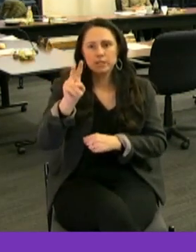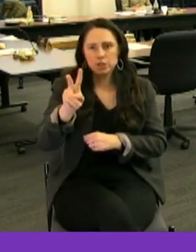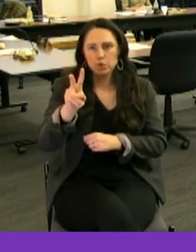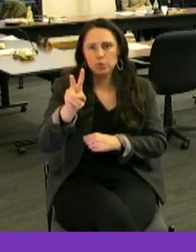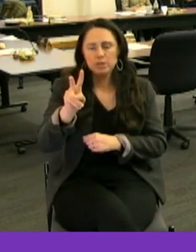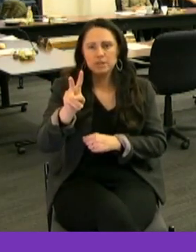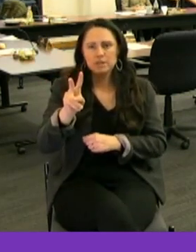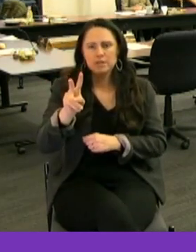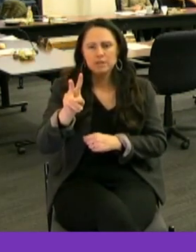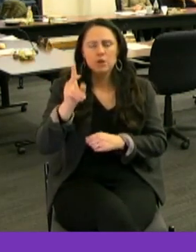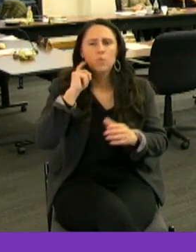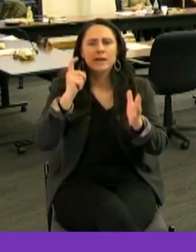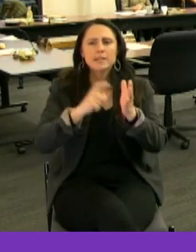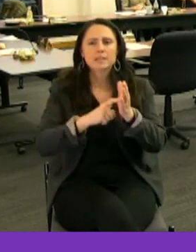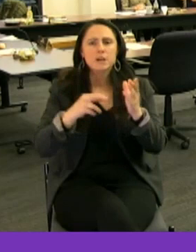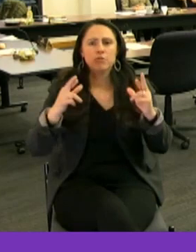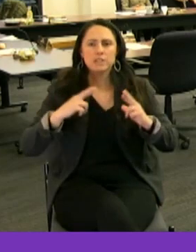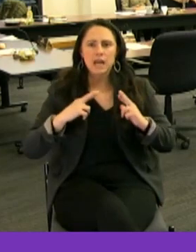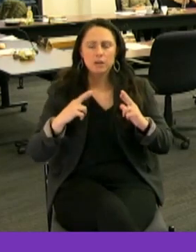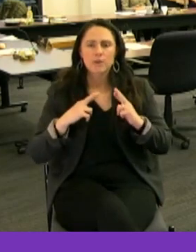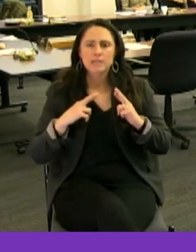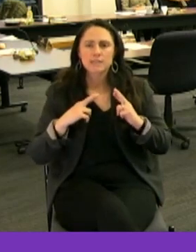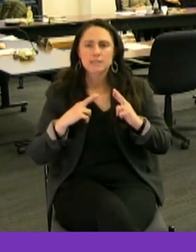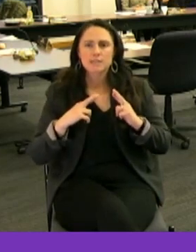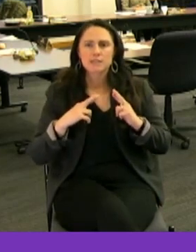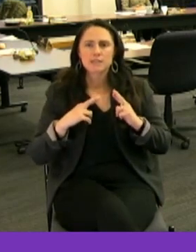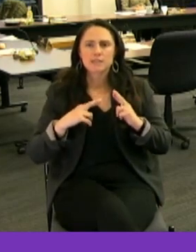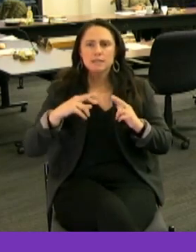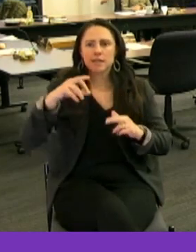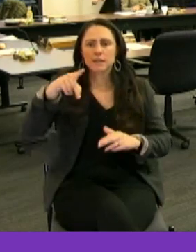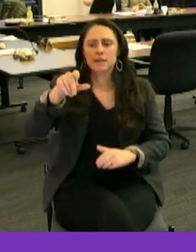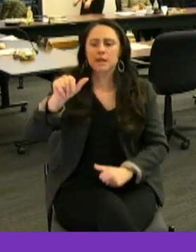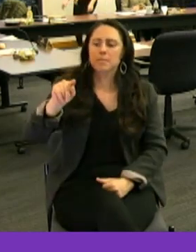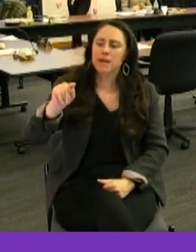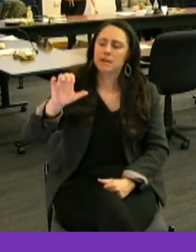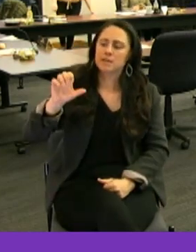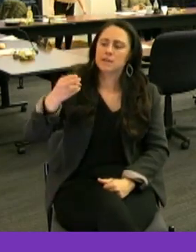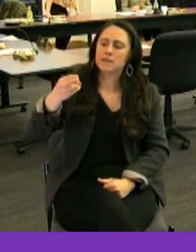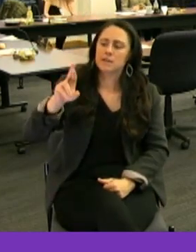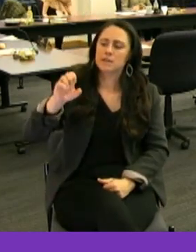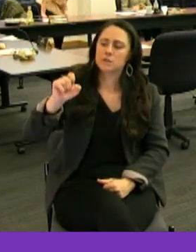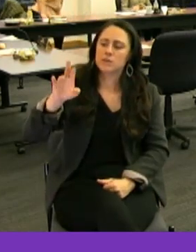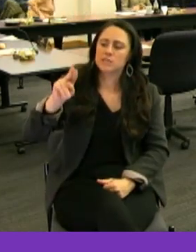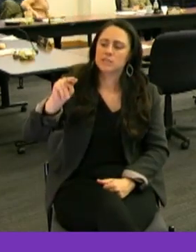1.4.2, recognition of retiree Pat Christensen.